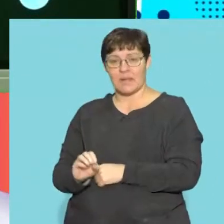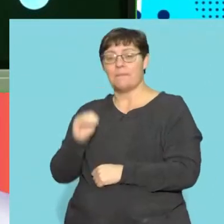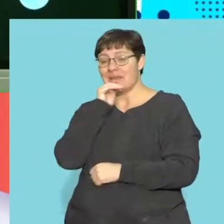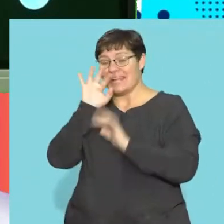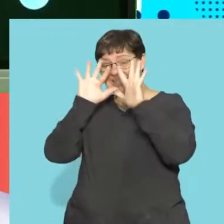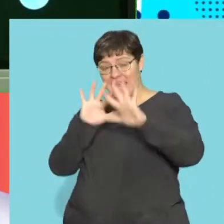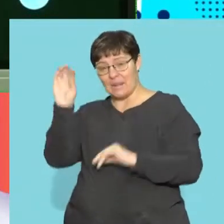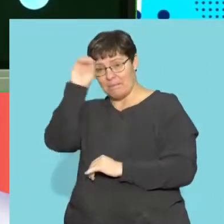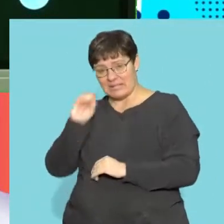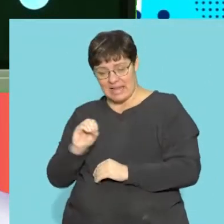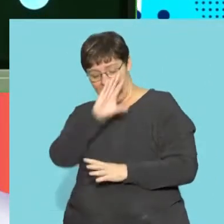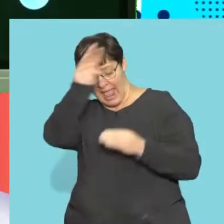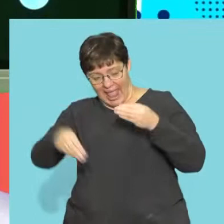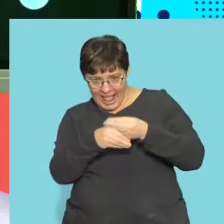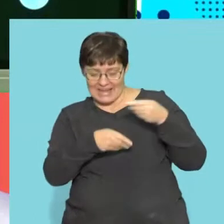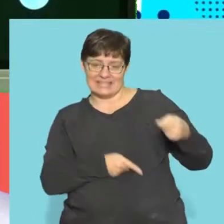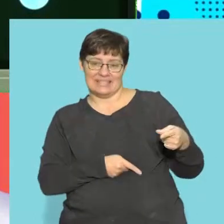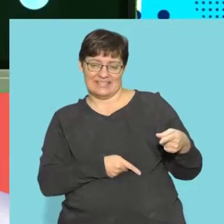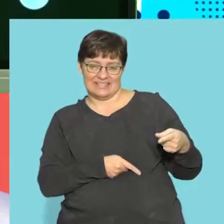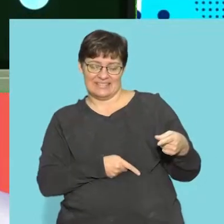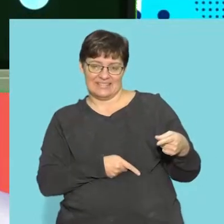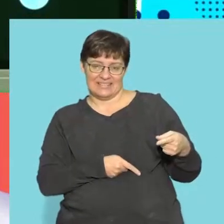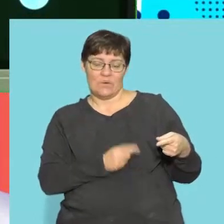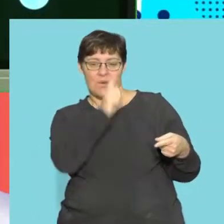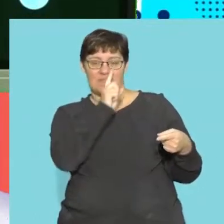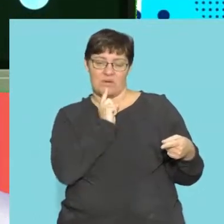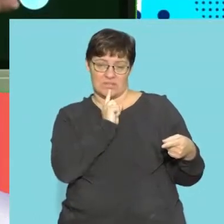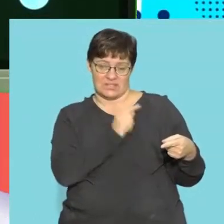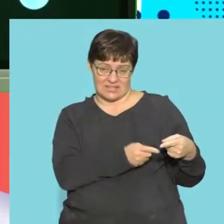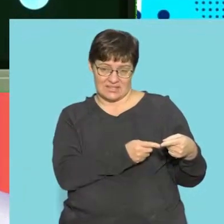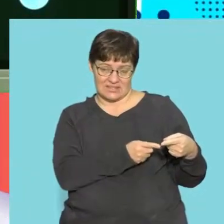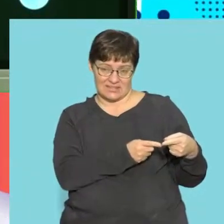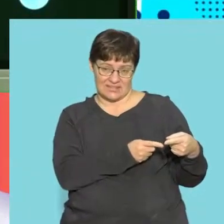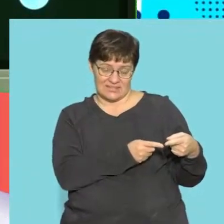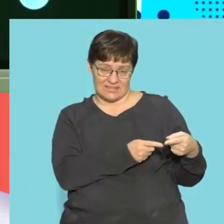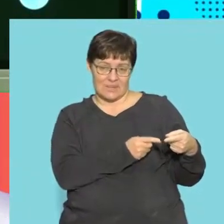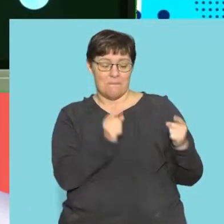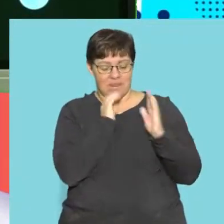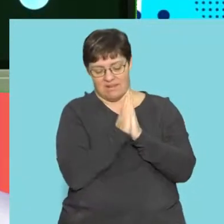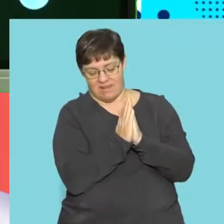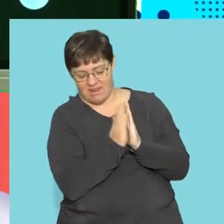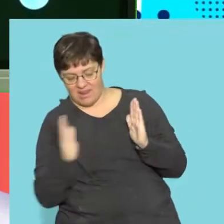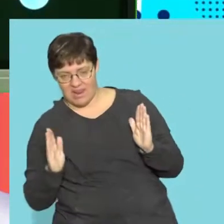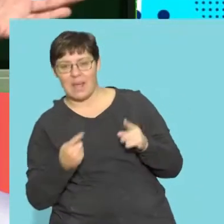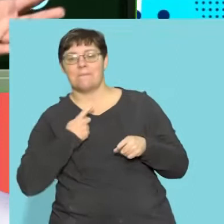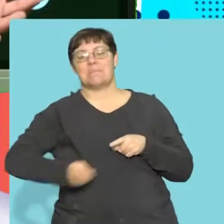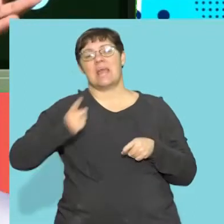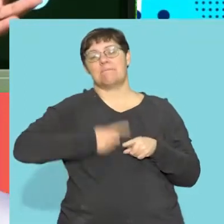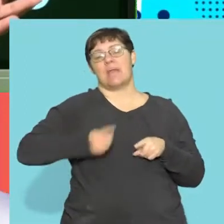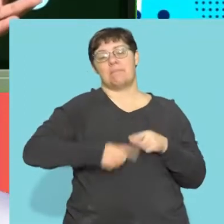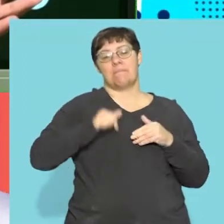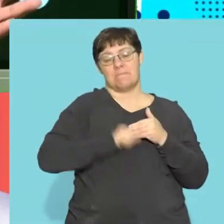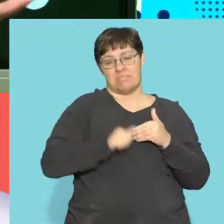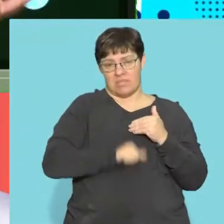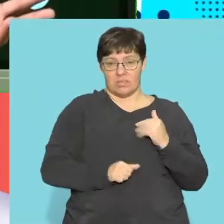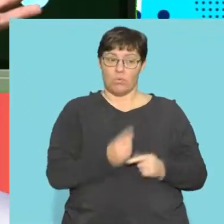know the 10% is for the 1,000 rand that you took based on the duration of how much you're going to pay